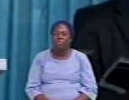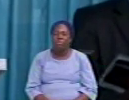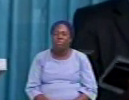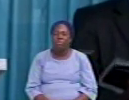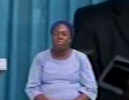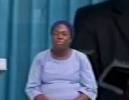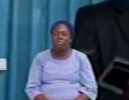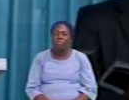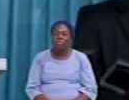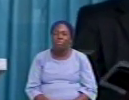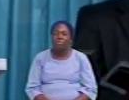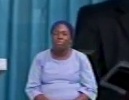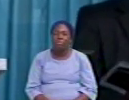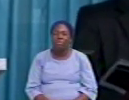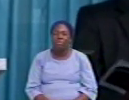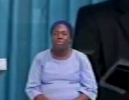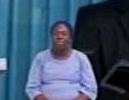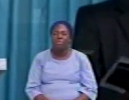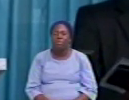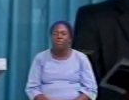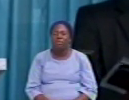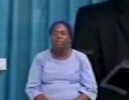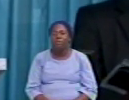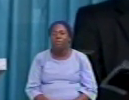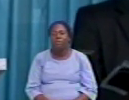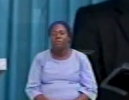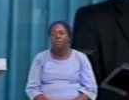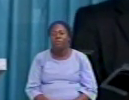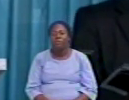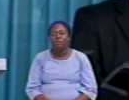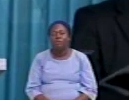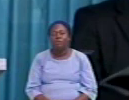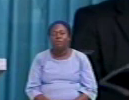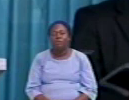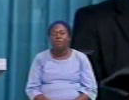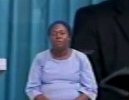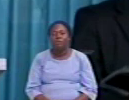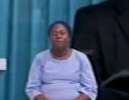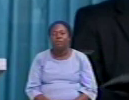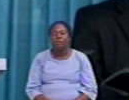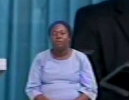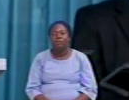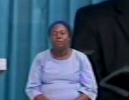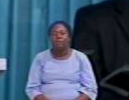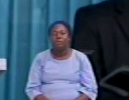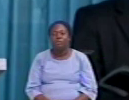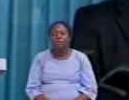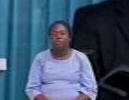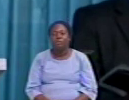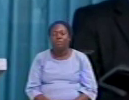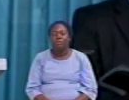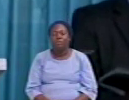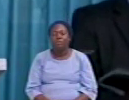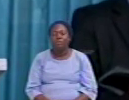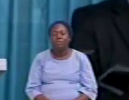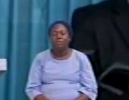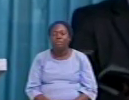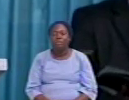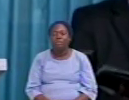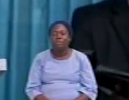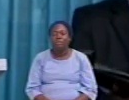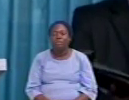love who died to set me free. It tells me of his precious blood, the sinner's perfect